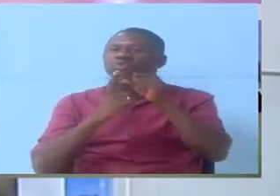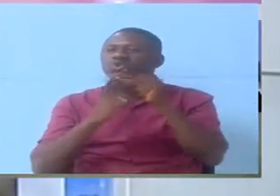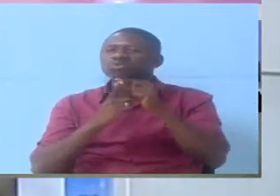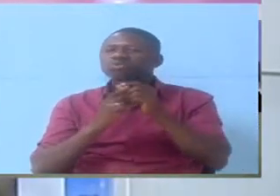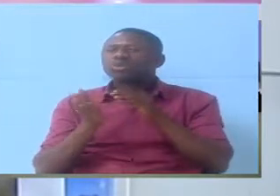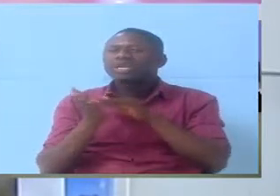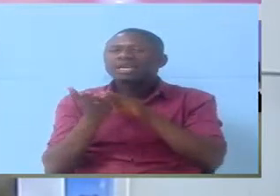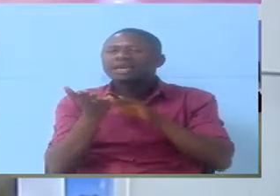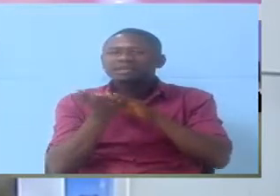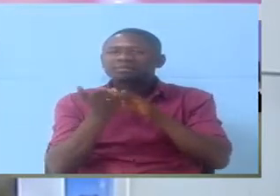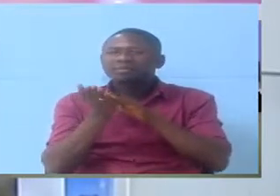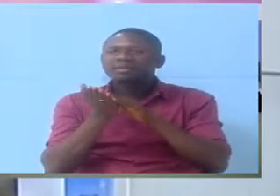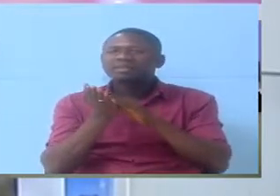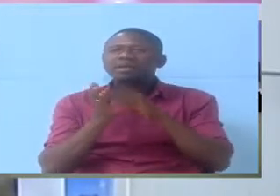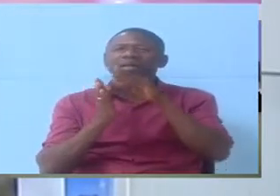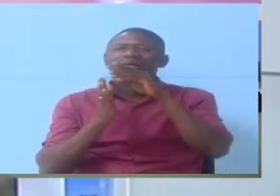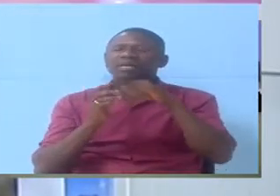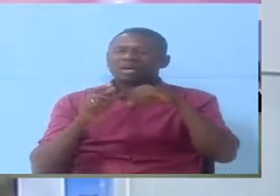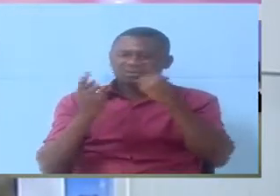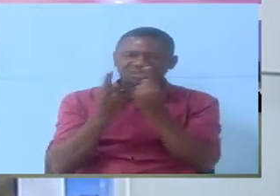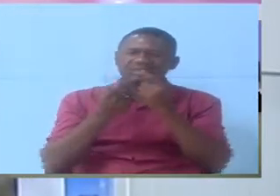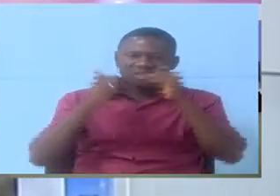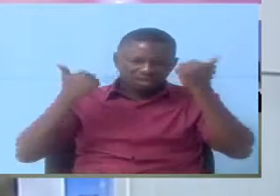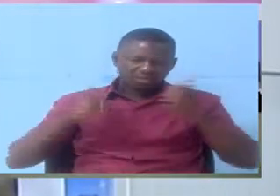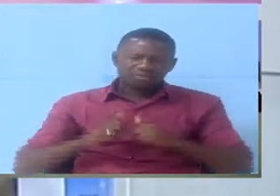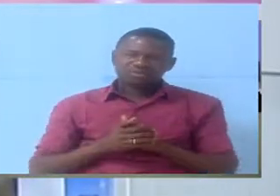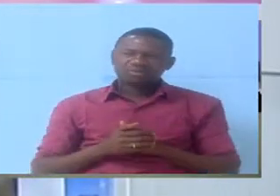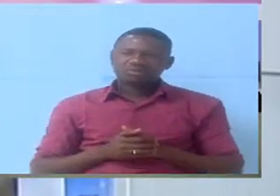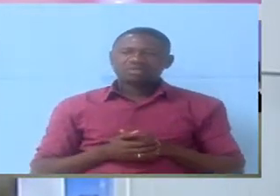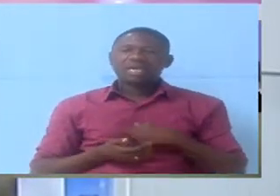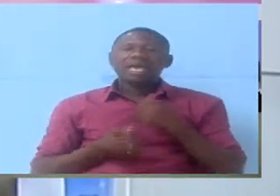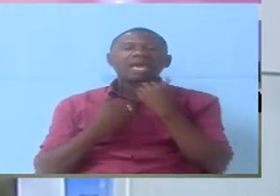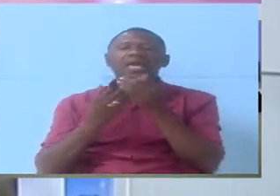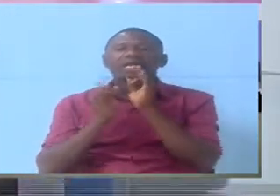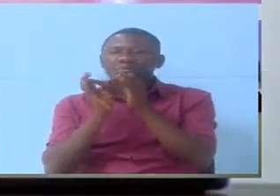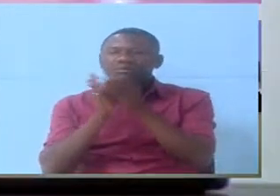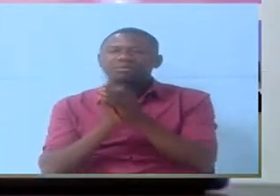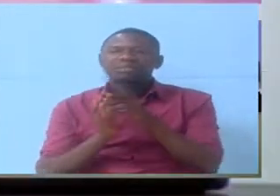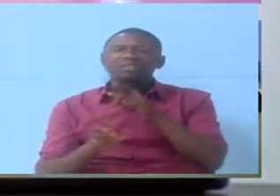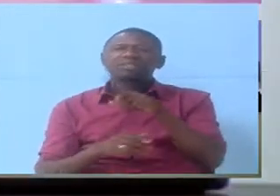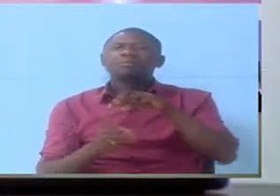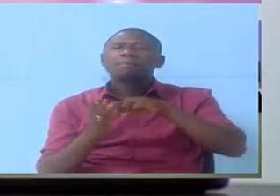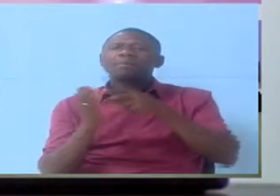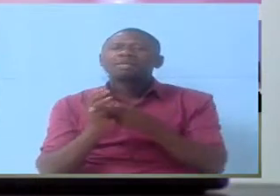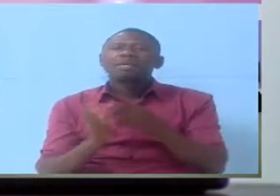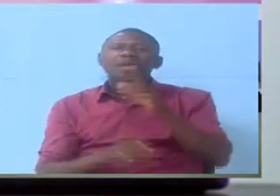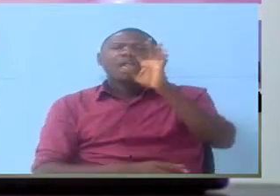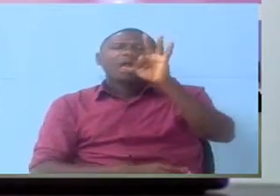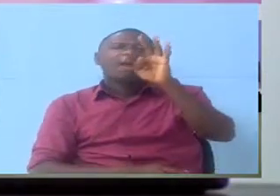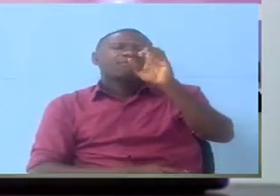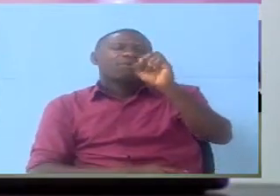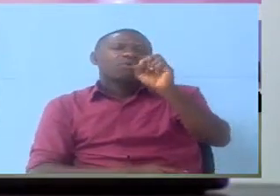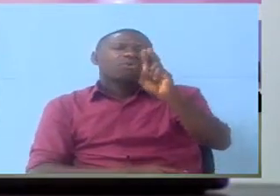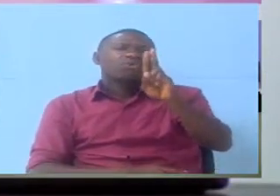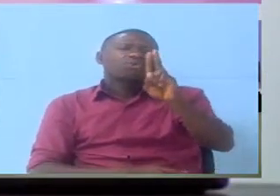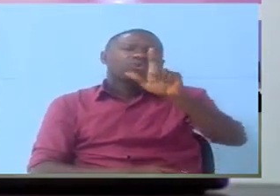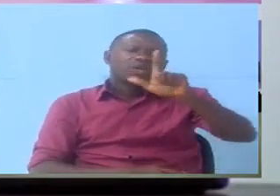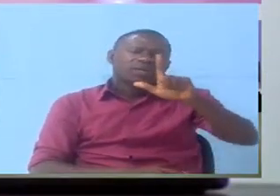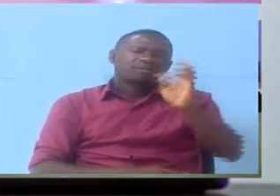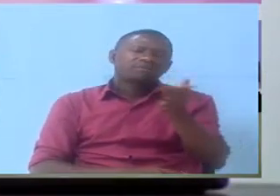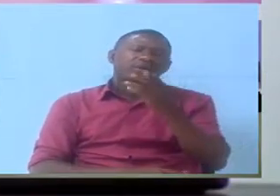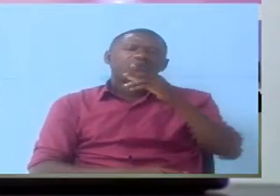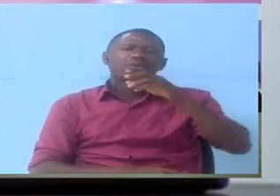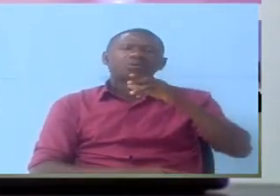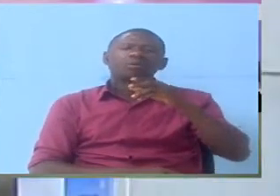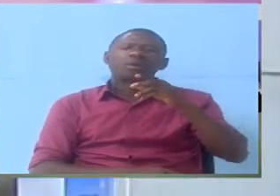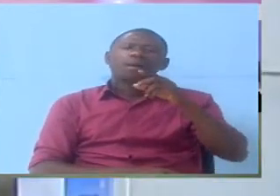Rukulu lanya mbeo bankela nyame. It's foul play. Ola nanka nyi mutilimbalialti. And what did you mean by that in police jargon? Police wala